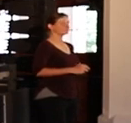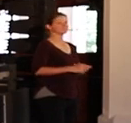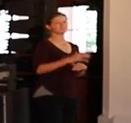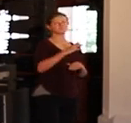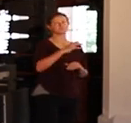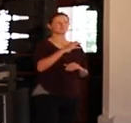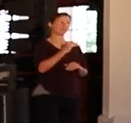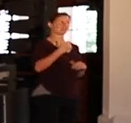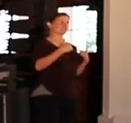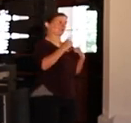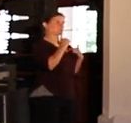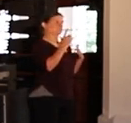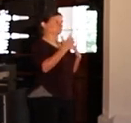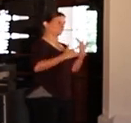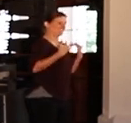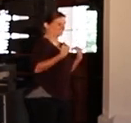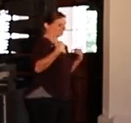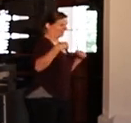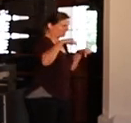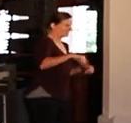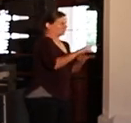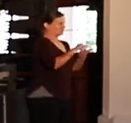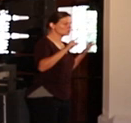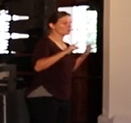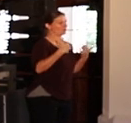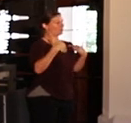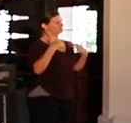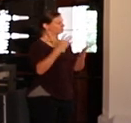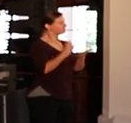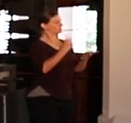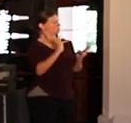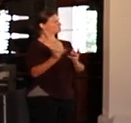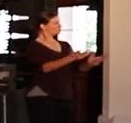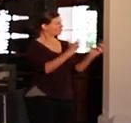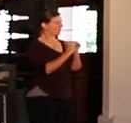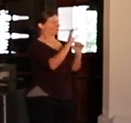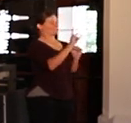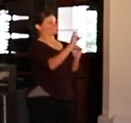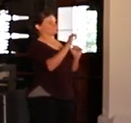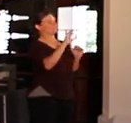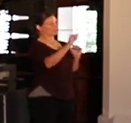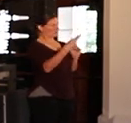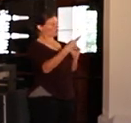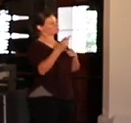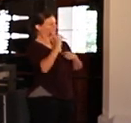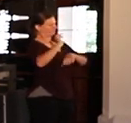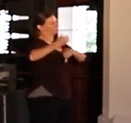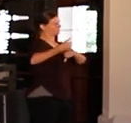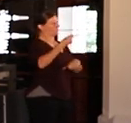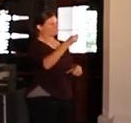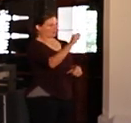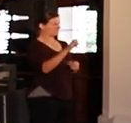And I was delighted just this week to have an opportunity to chat with Deborah Beal, who was the founder of Posse, who is